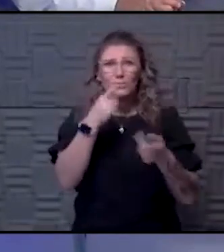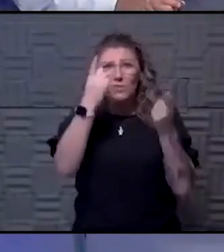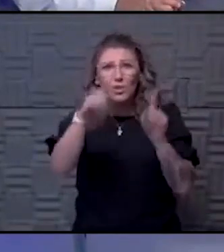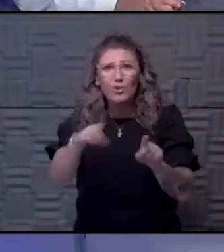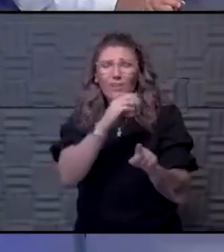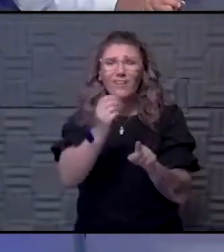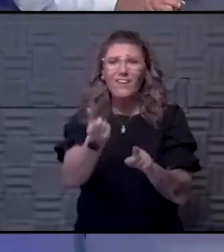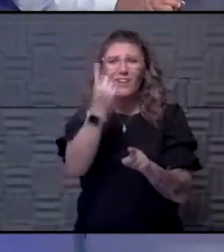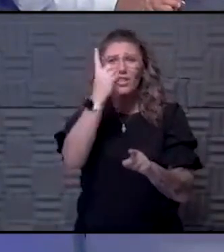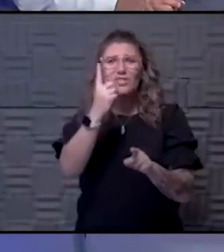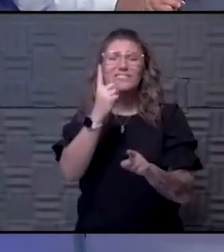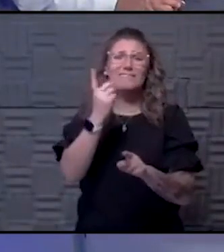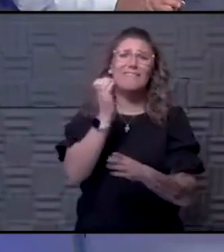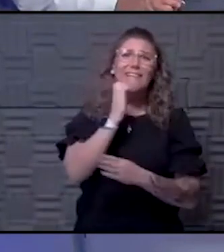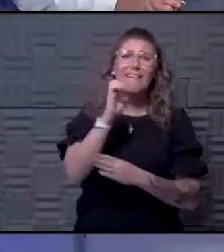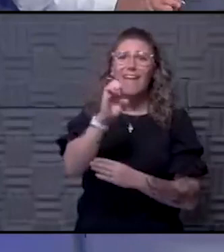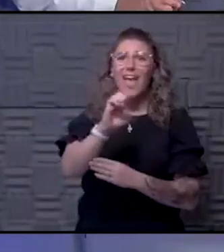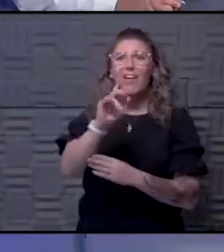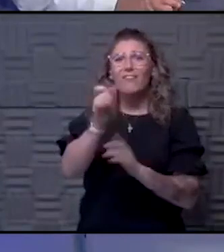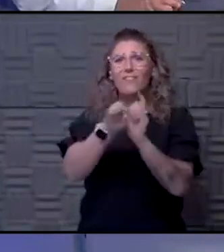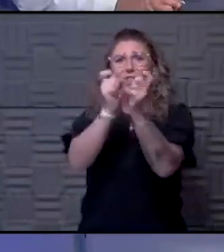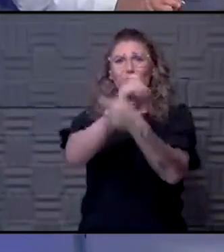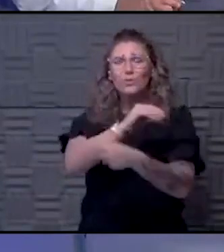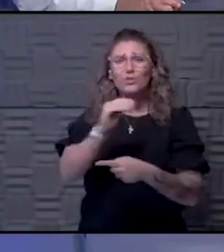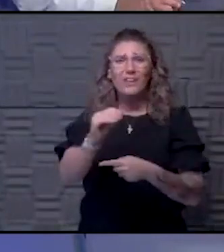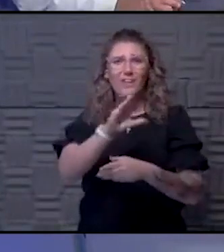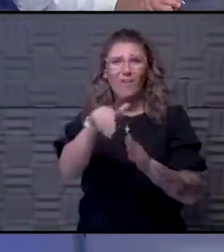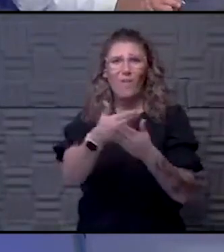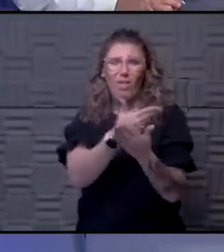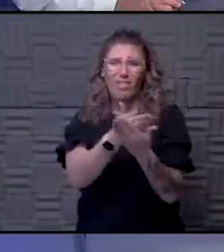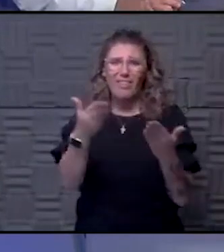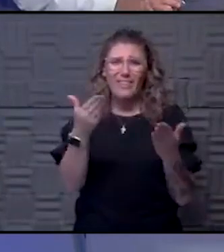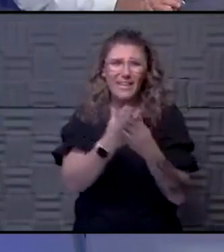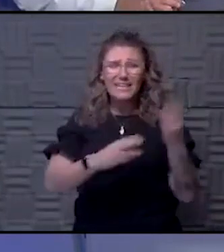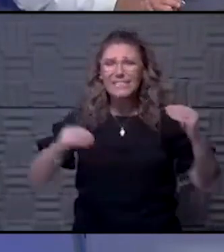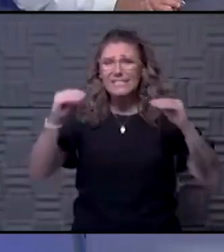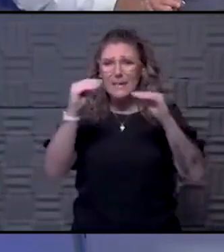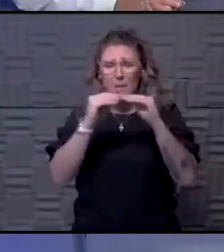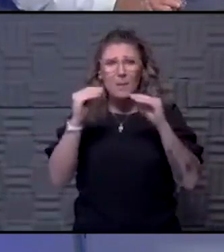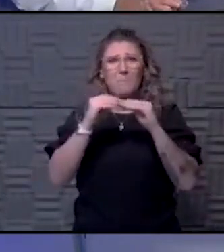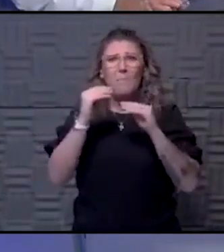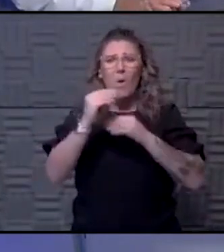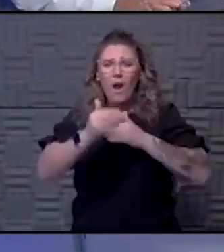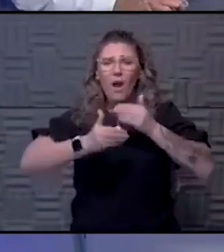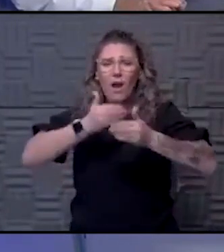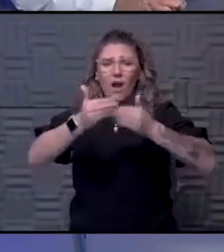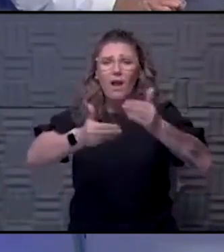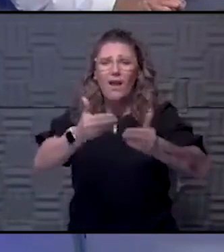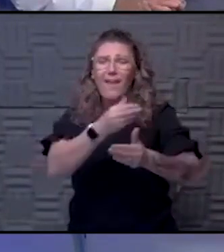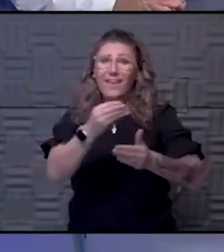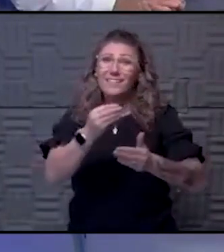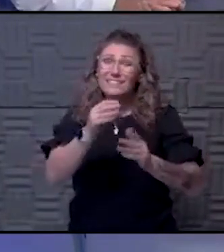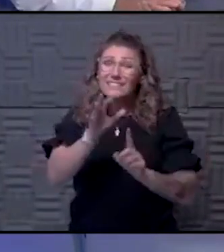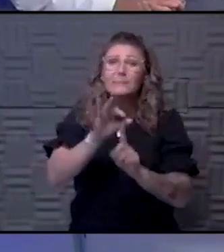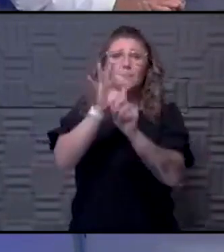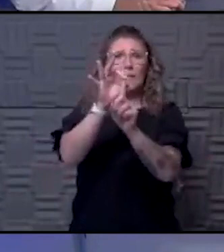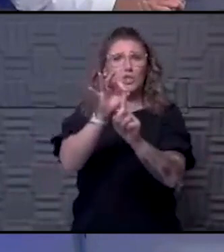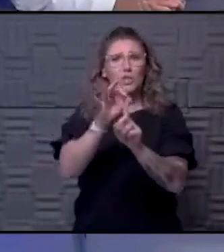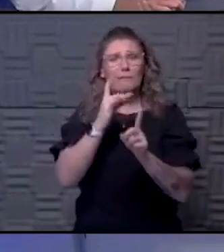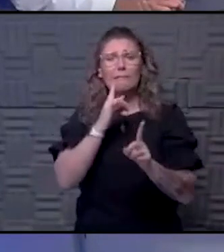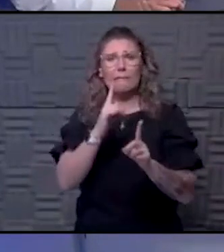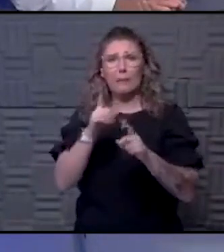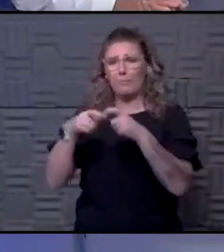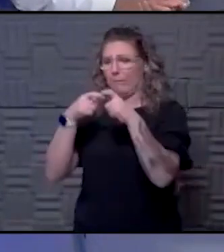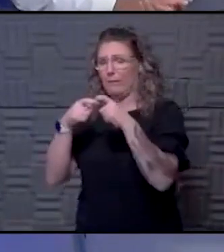of research and medicine, including the vaccine rollout, we tend to take things a little bit more in stride, especially the bumps. We already talked a little bit